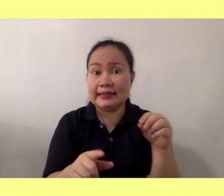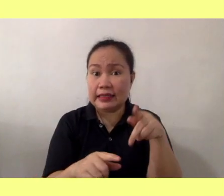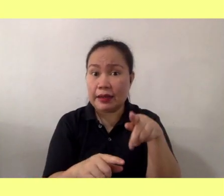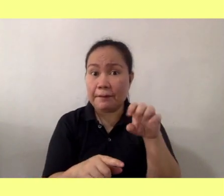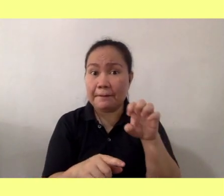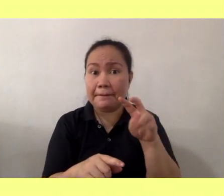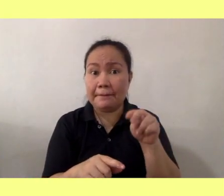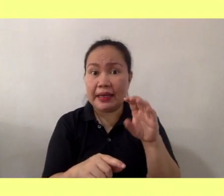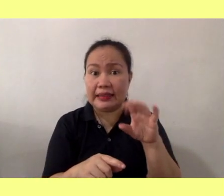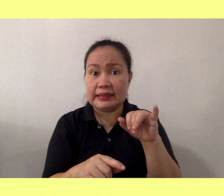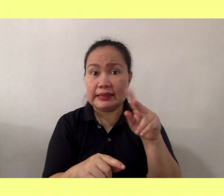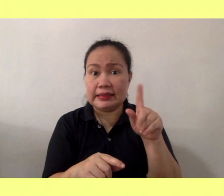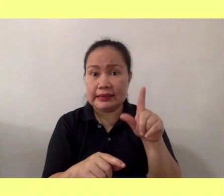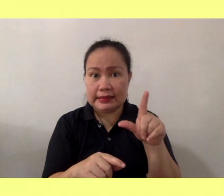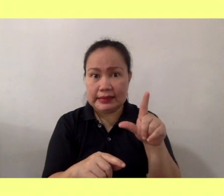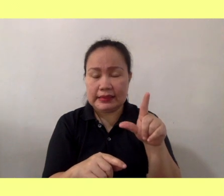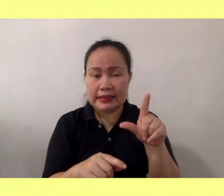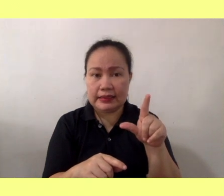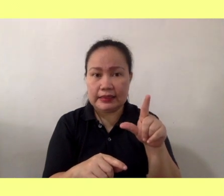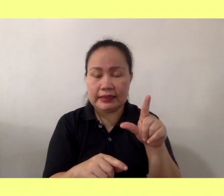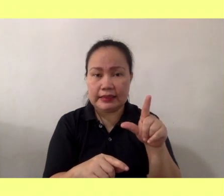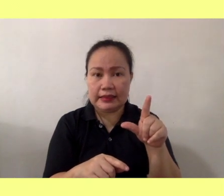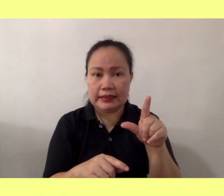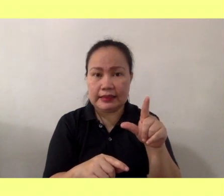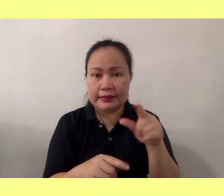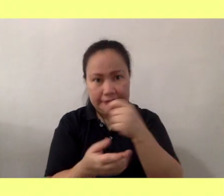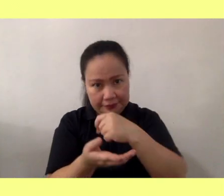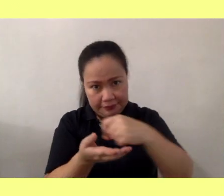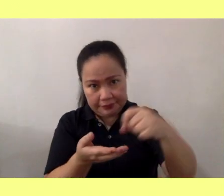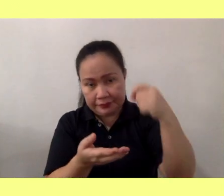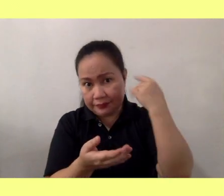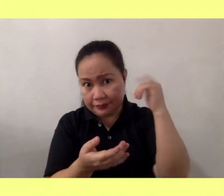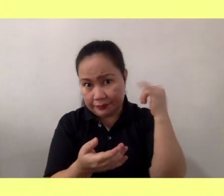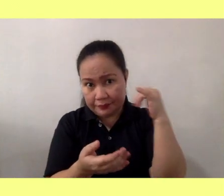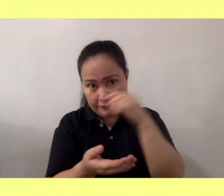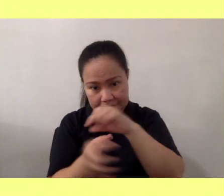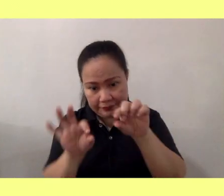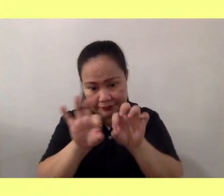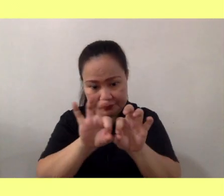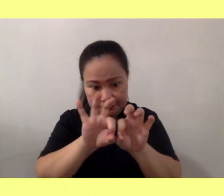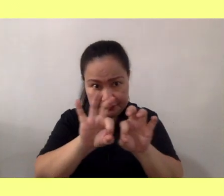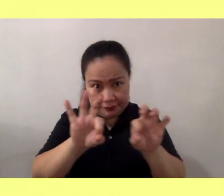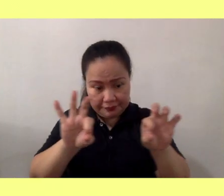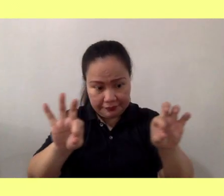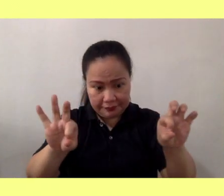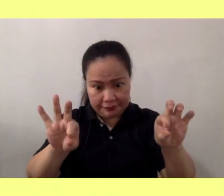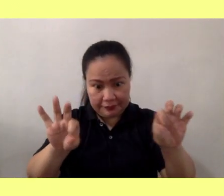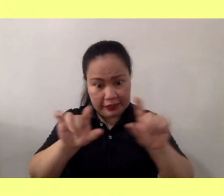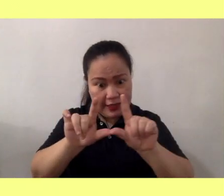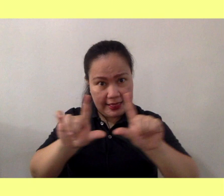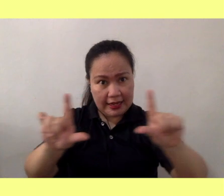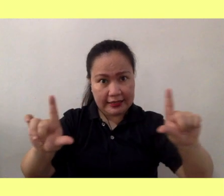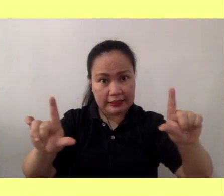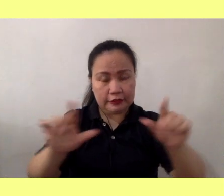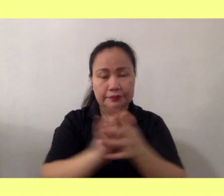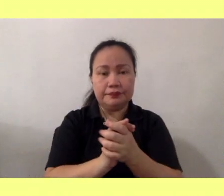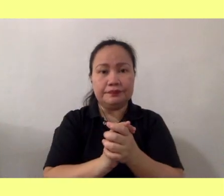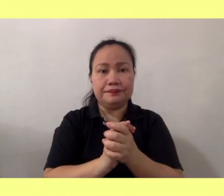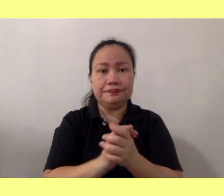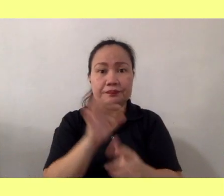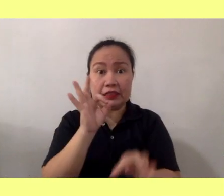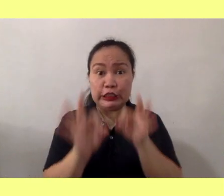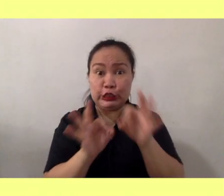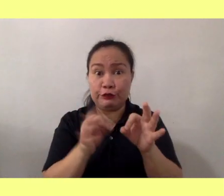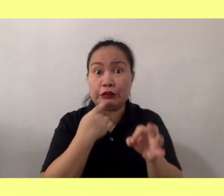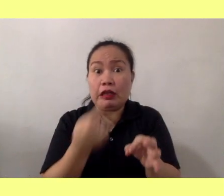this is a representation of a line. But, if in case that the given object is a tip of